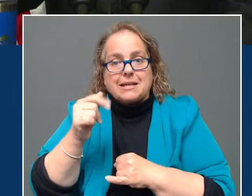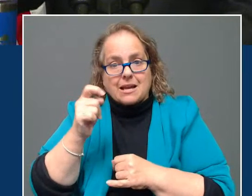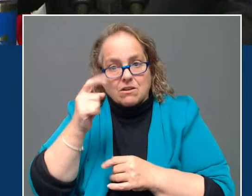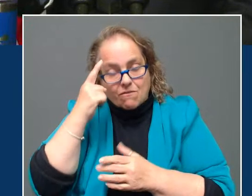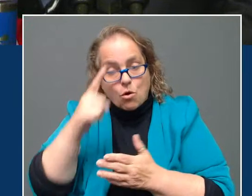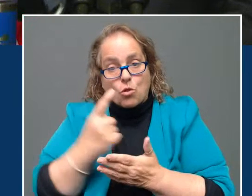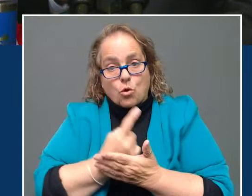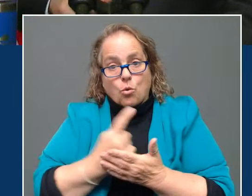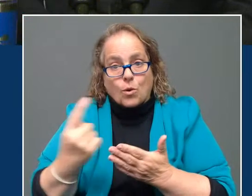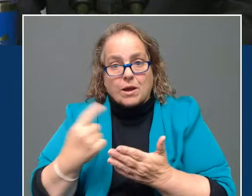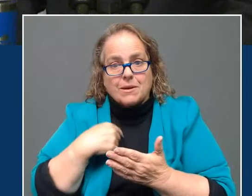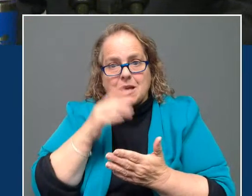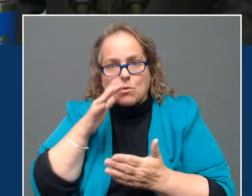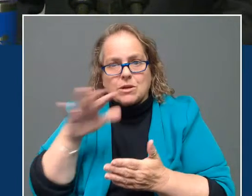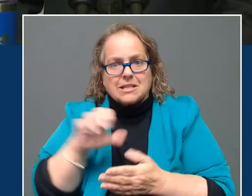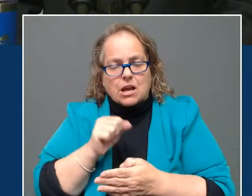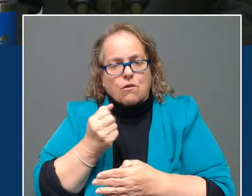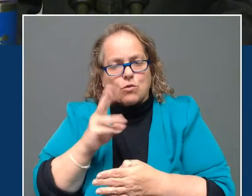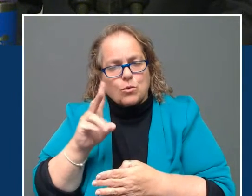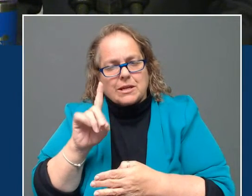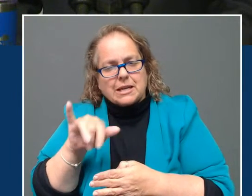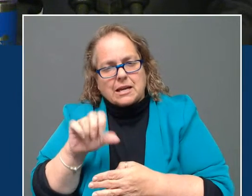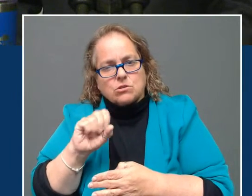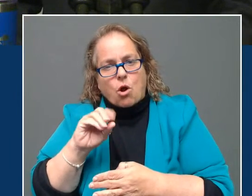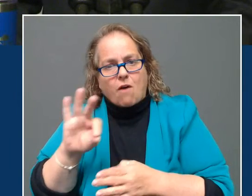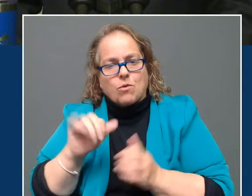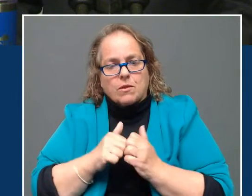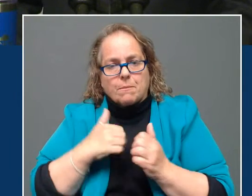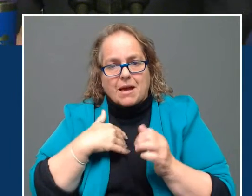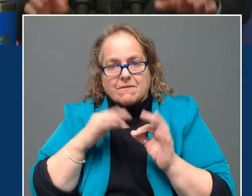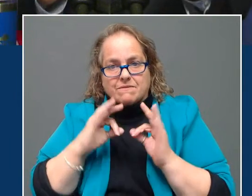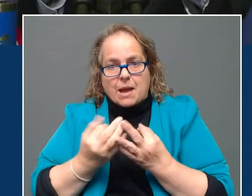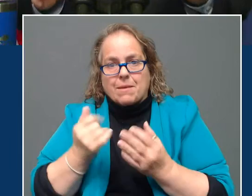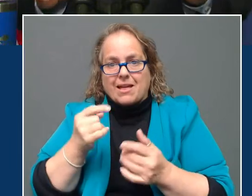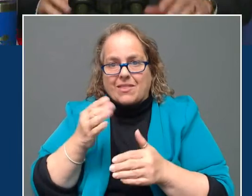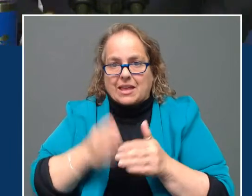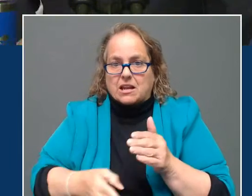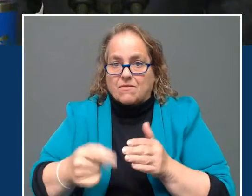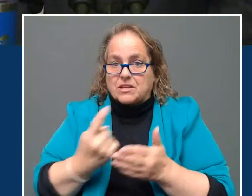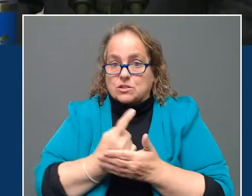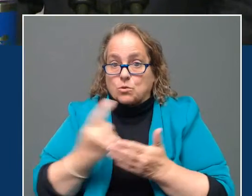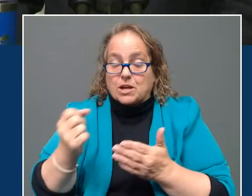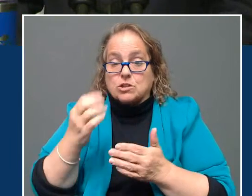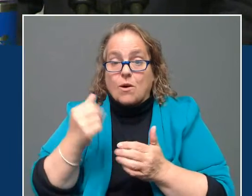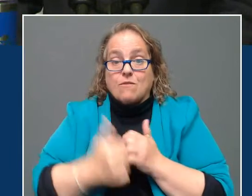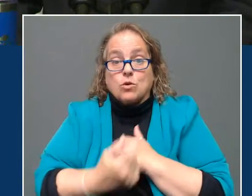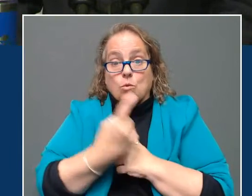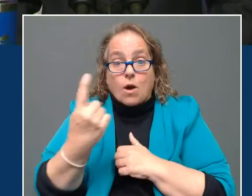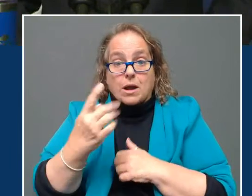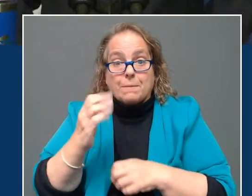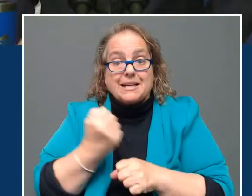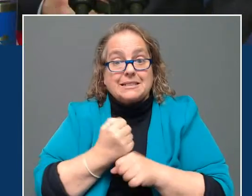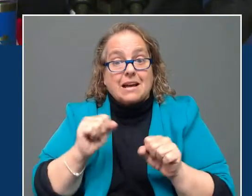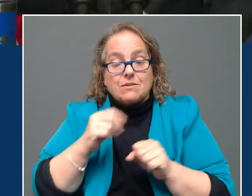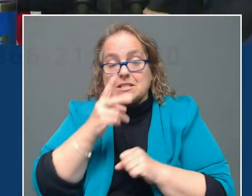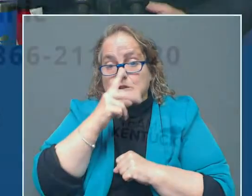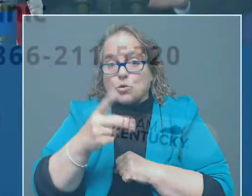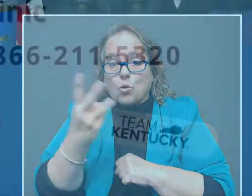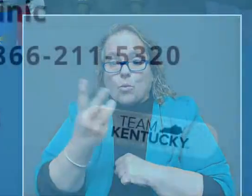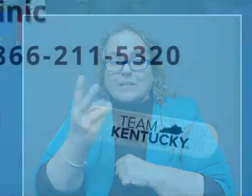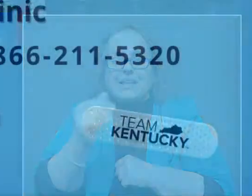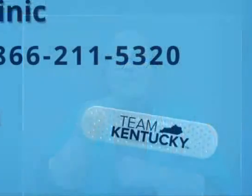to take just a couple days off with my family at the end of this week. So everybody be safe. I'll see you Wednesday at 4.